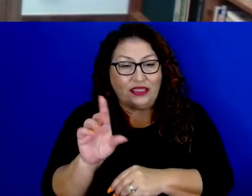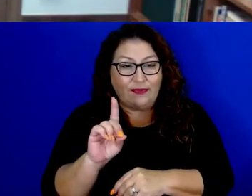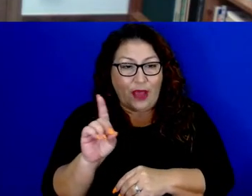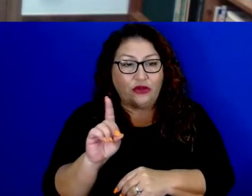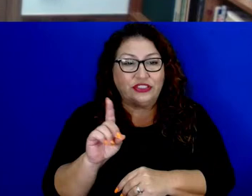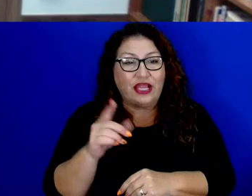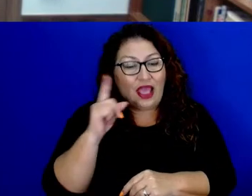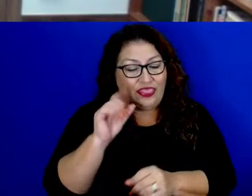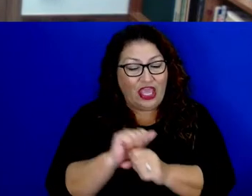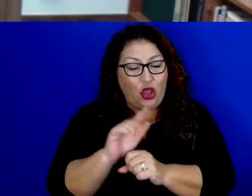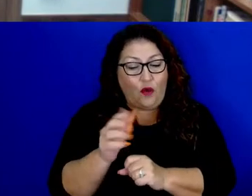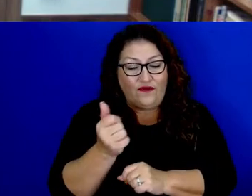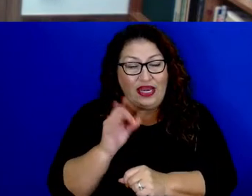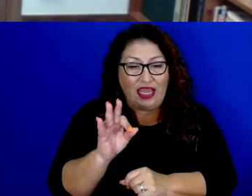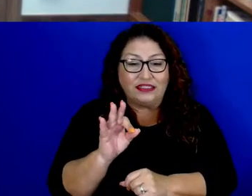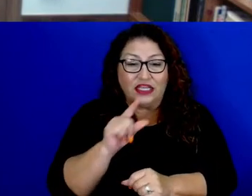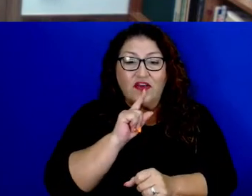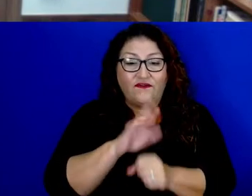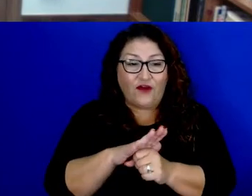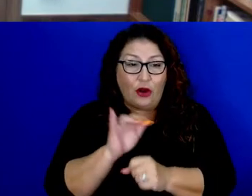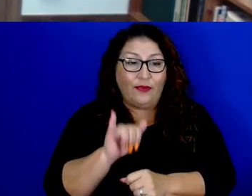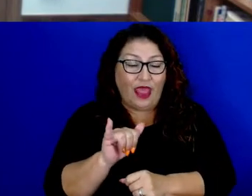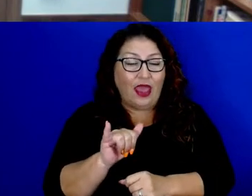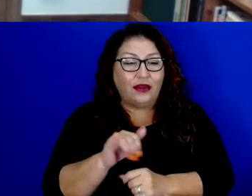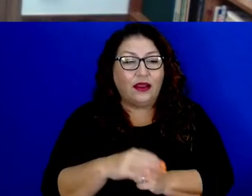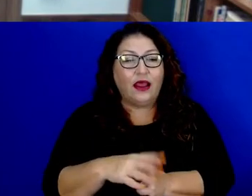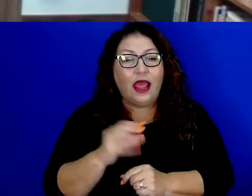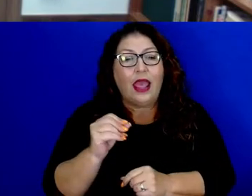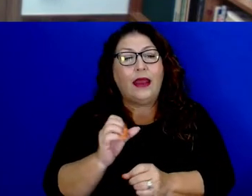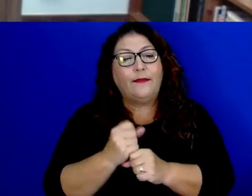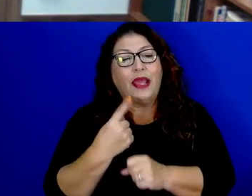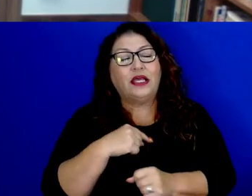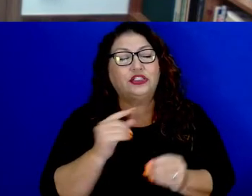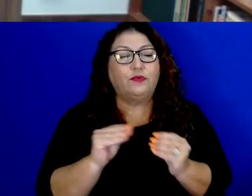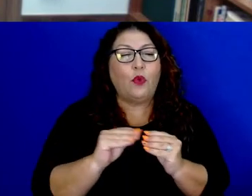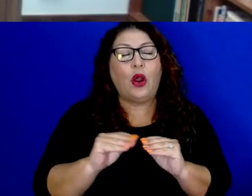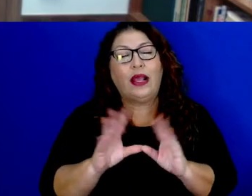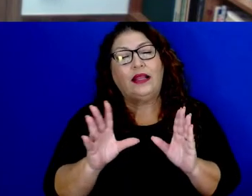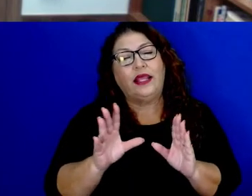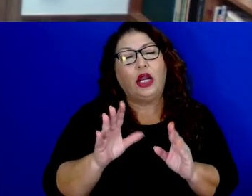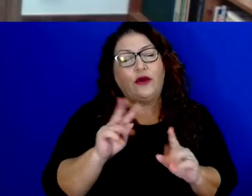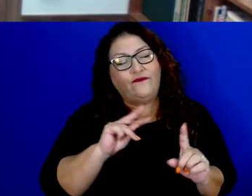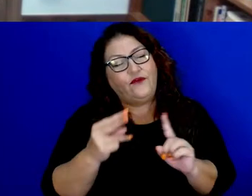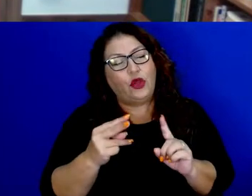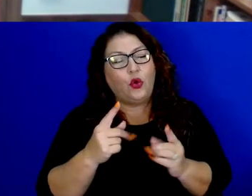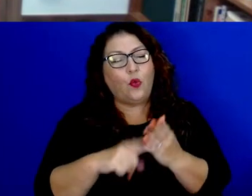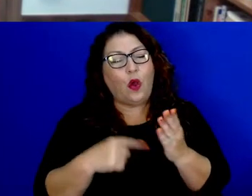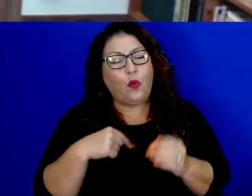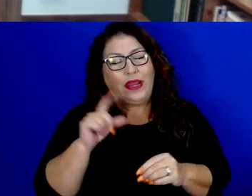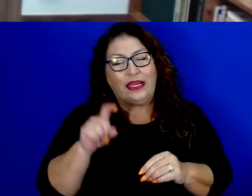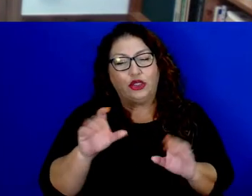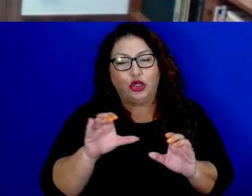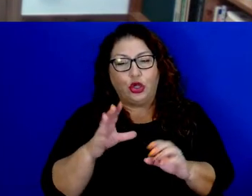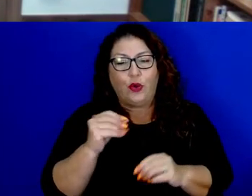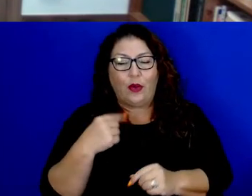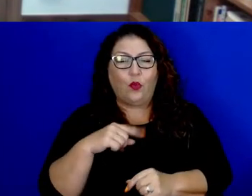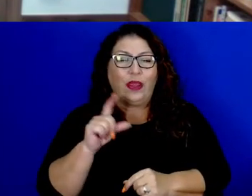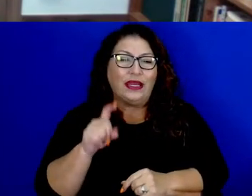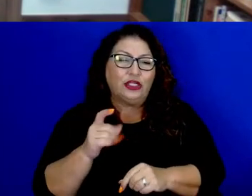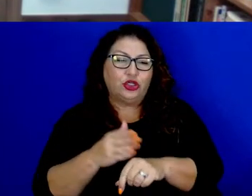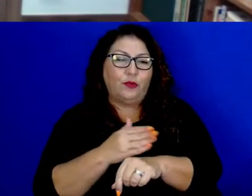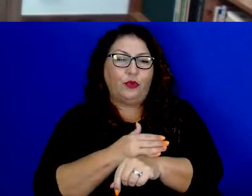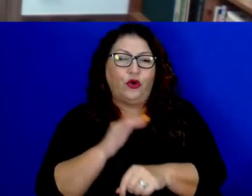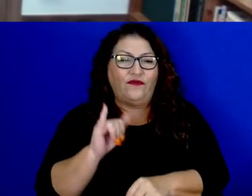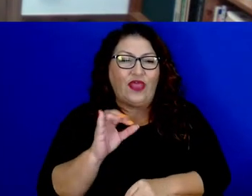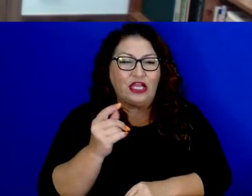hypotheses and make us a more clear view on what we need to do. And we need to improve this gender equality, this equality